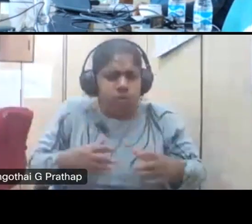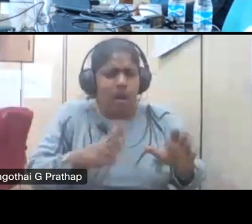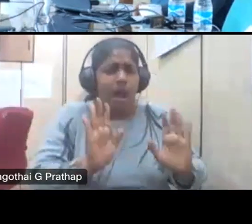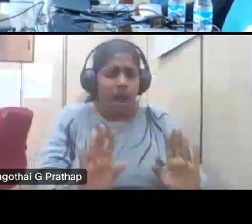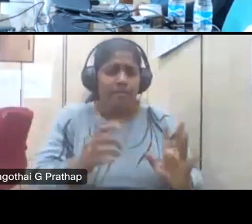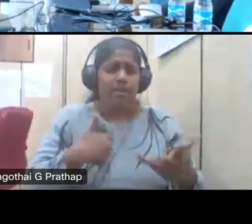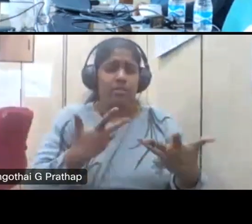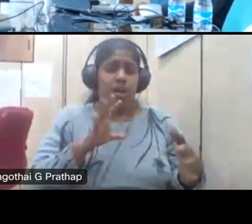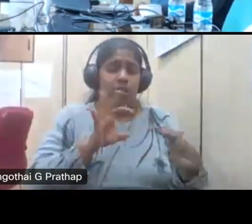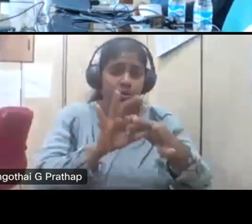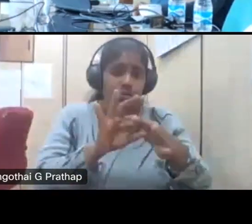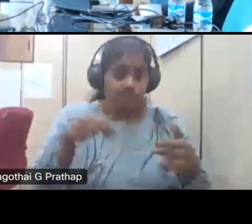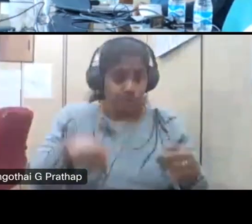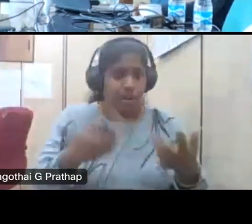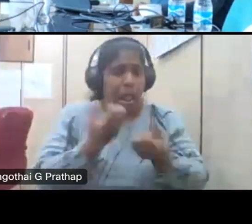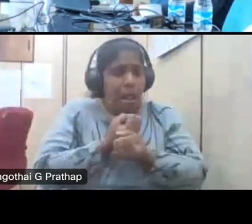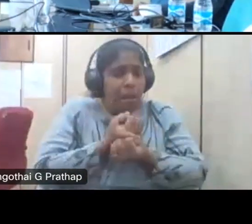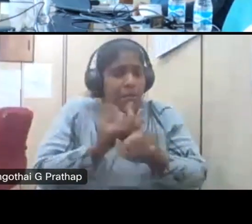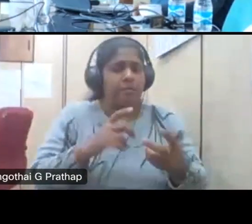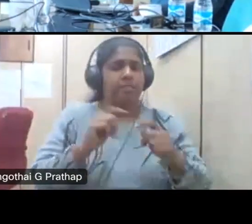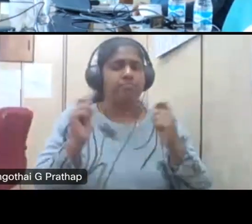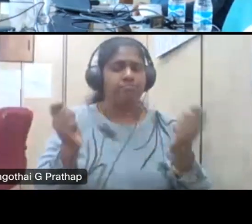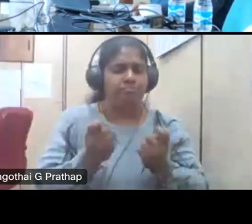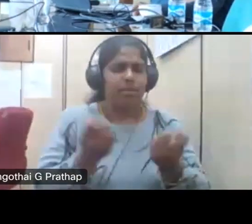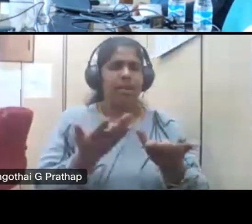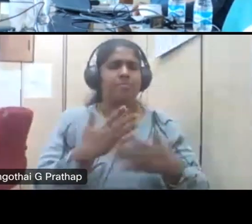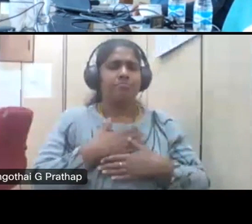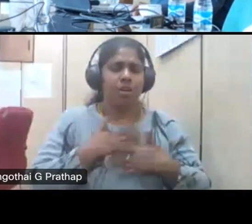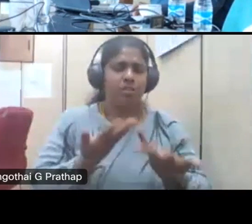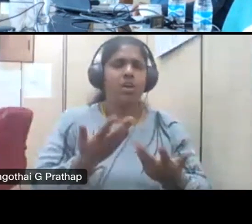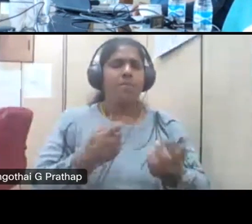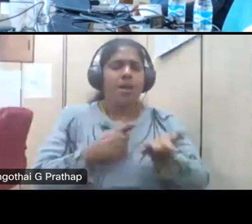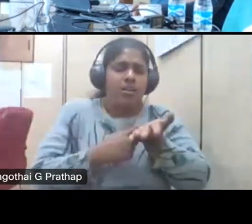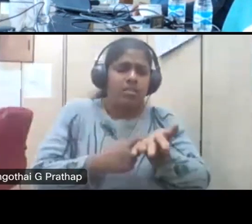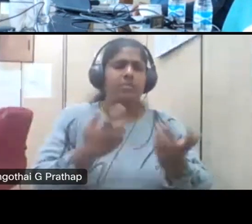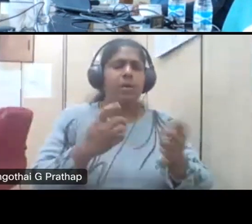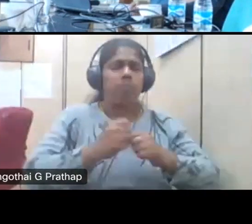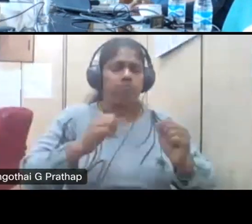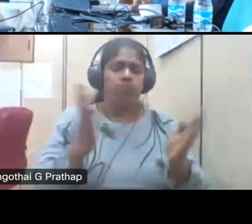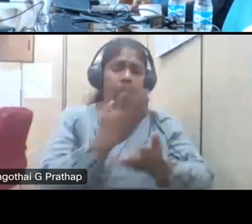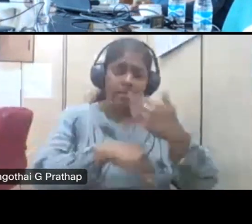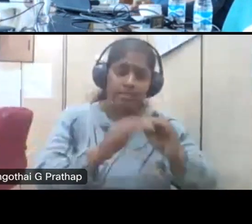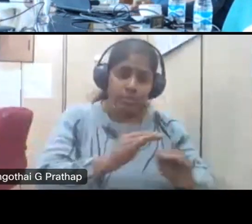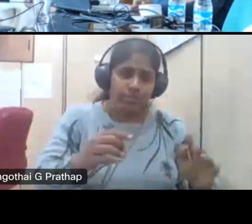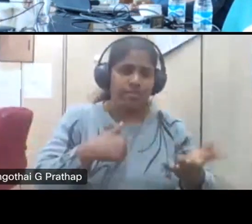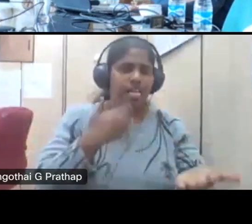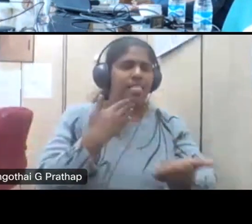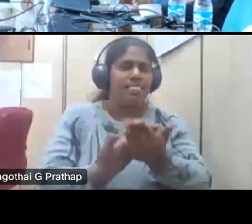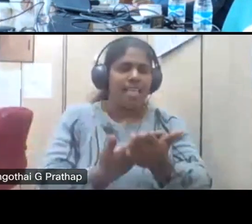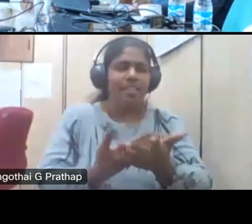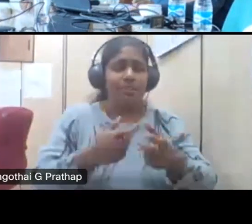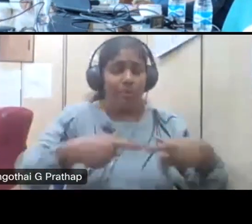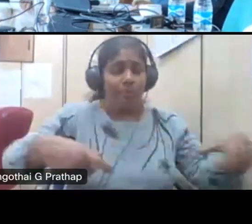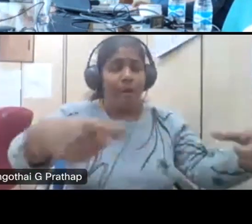Everywhere there is a celebration and we are absolutely excited. We want to thank everyone who came onto this panel.